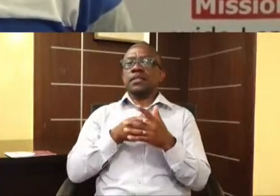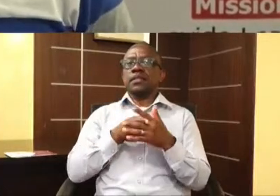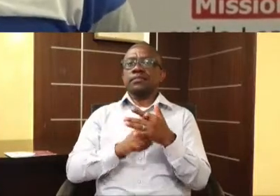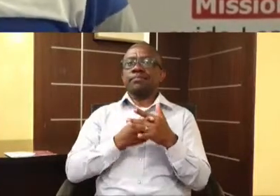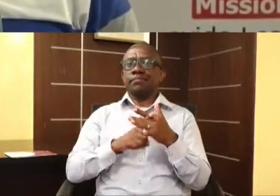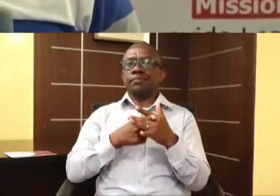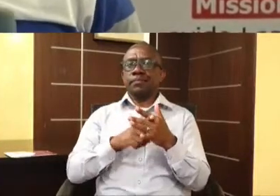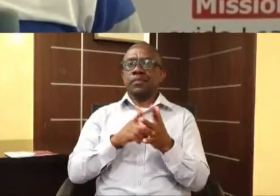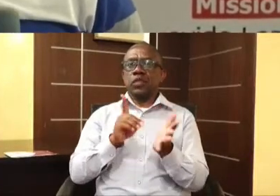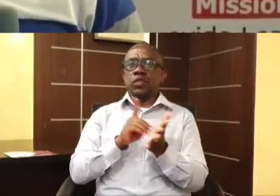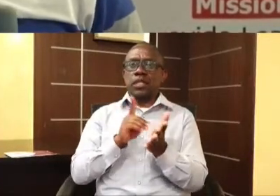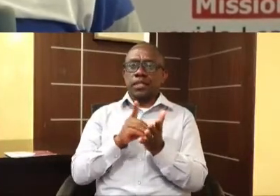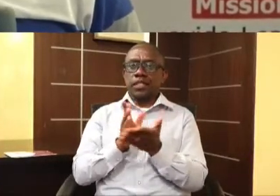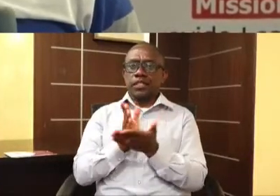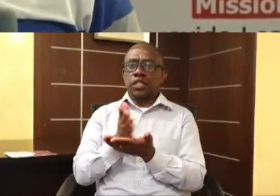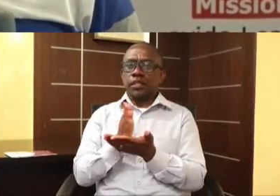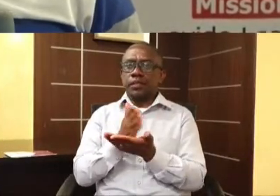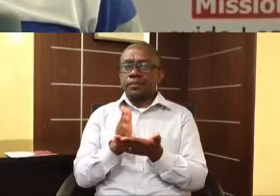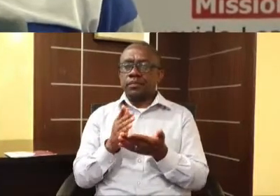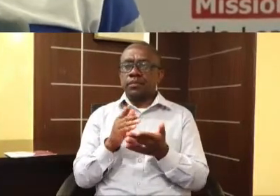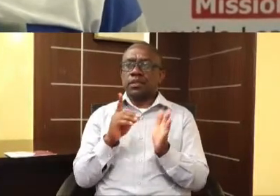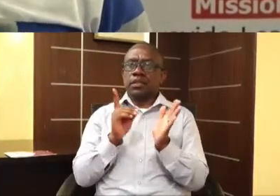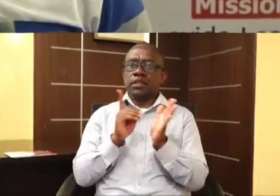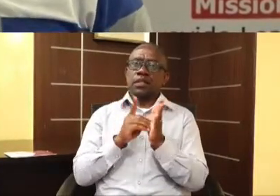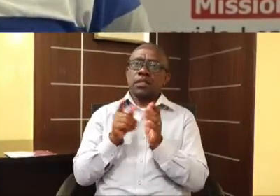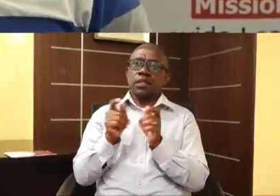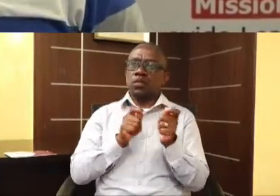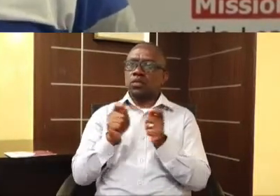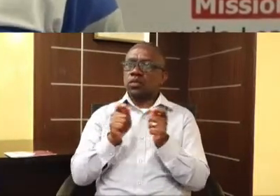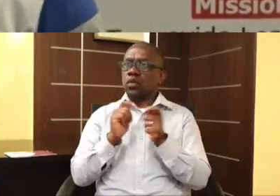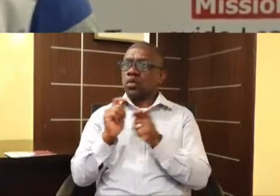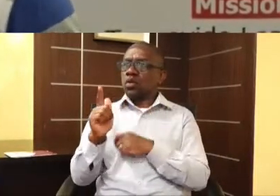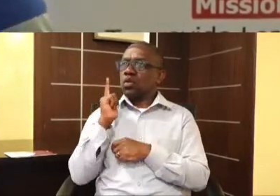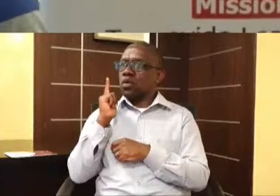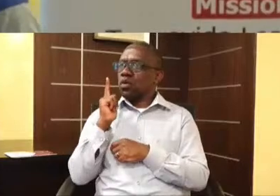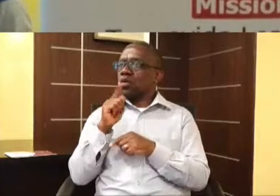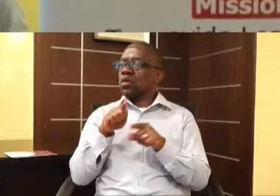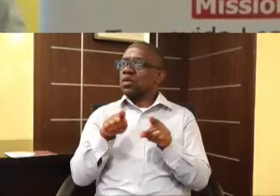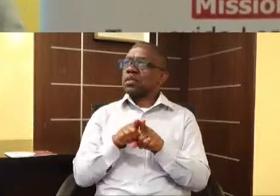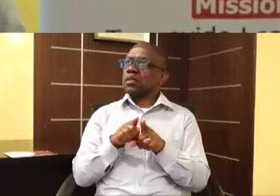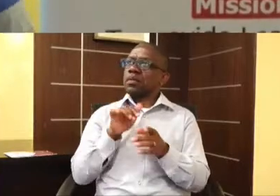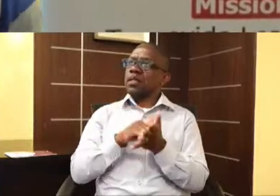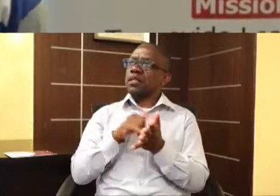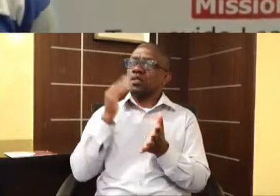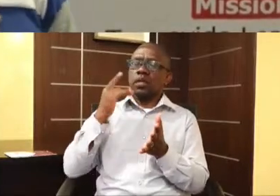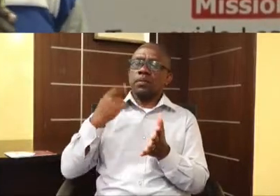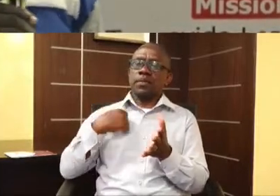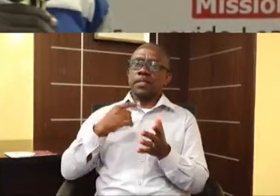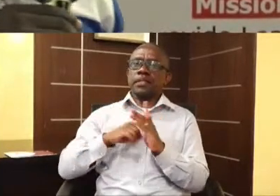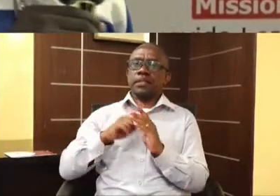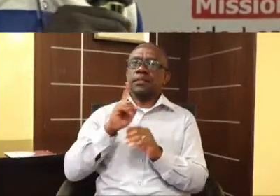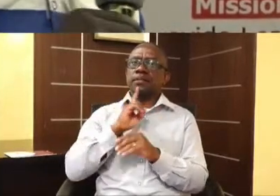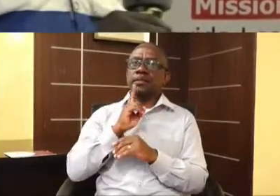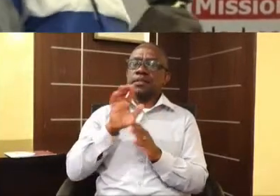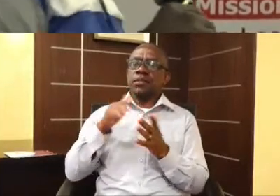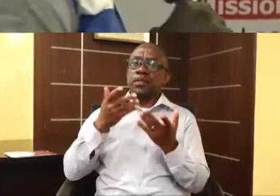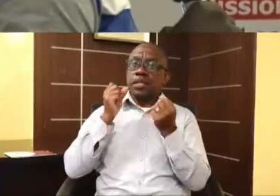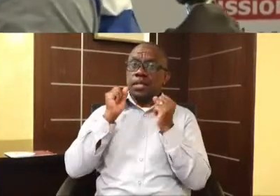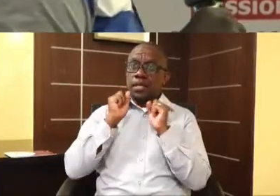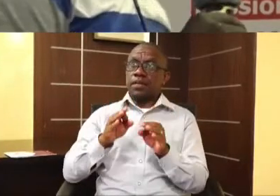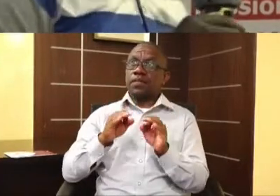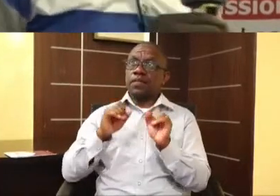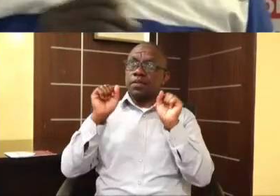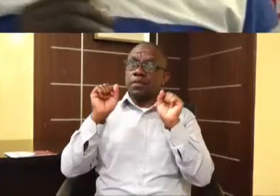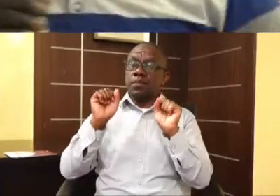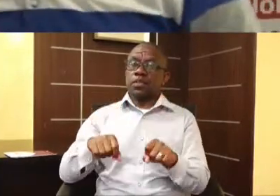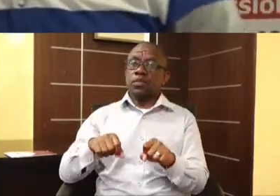sharing, the restrictions on data control. And that is where I started with and said, if it was possible, and the